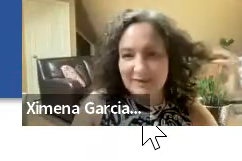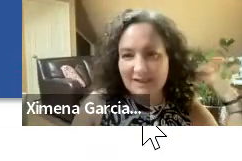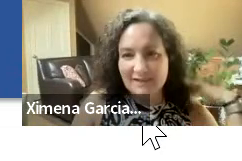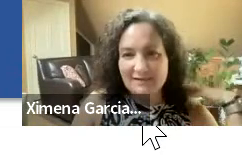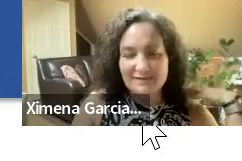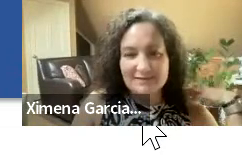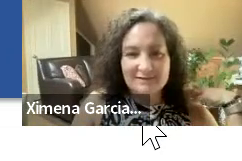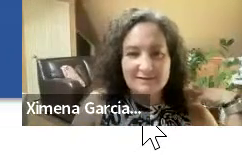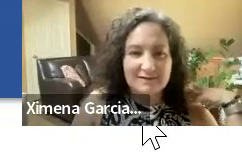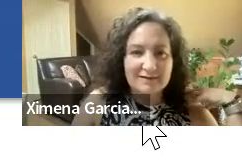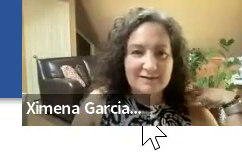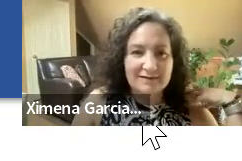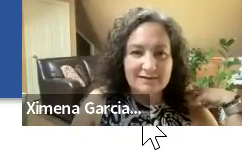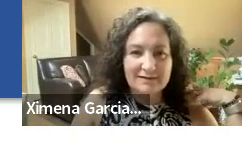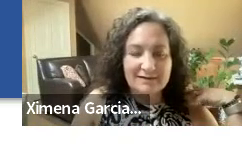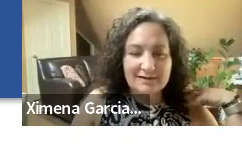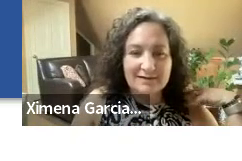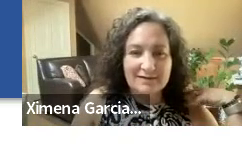Thank you, Becky.